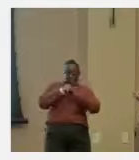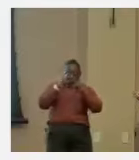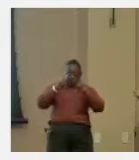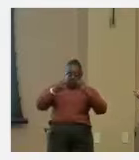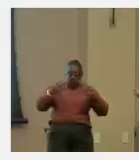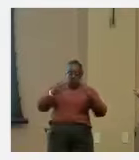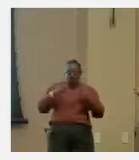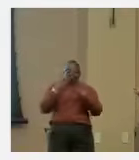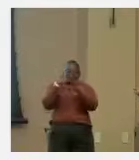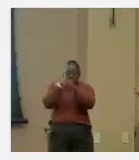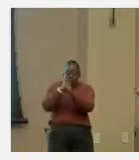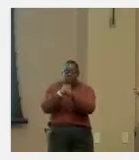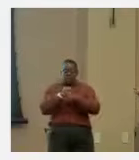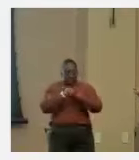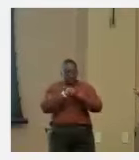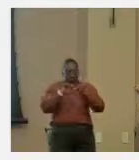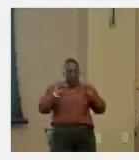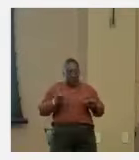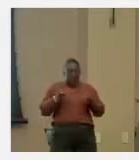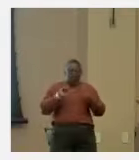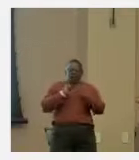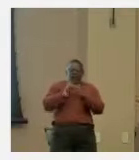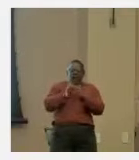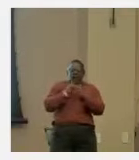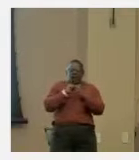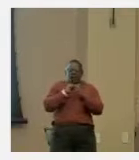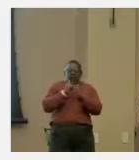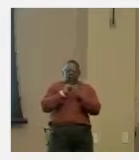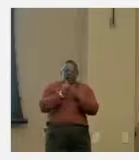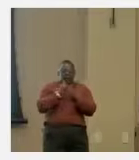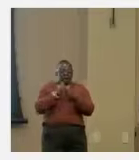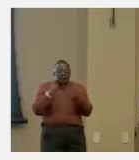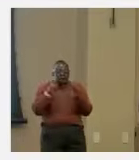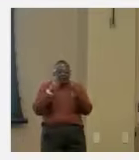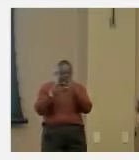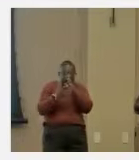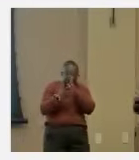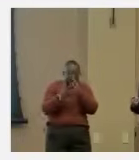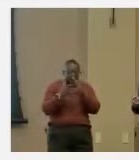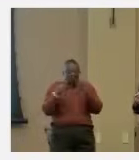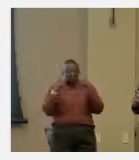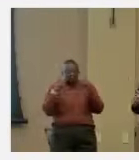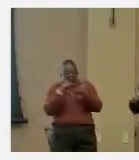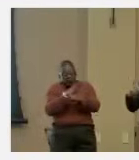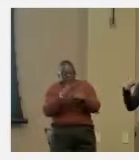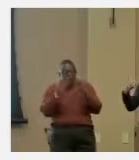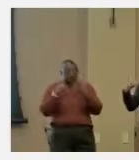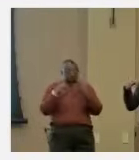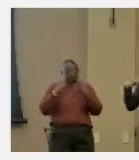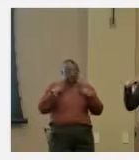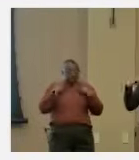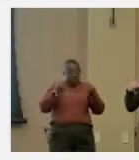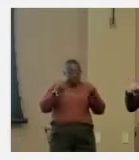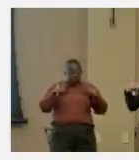really fascinated me about the immune system is how tightly regulated it is. And in a healthy setting,